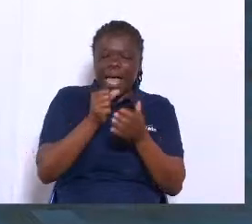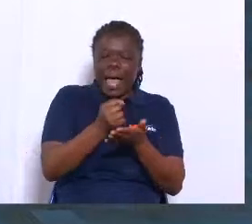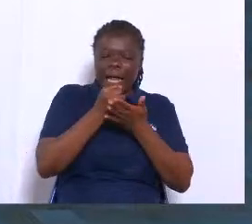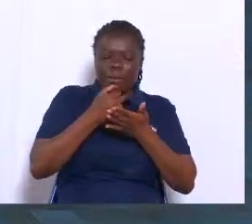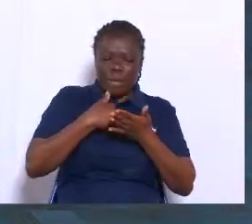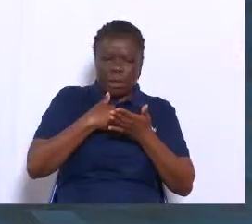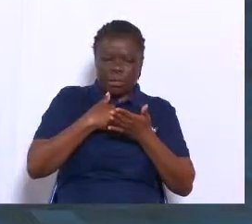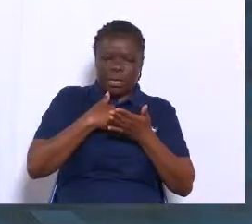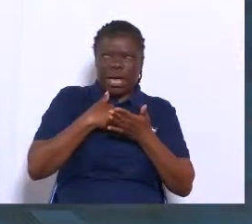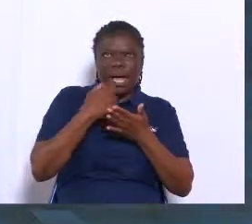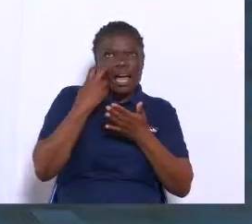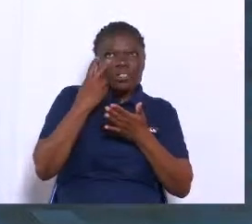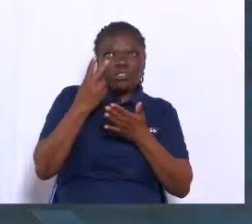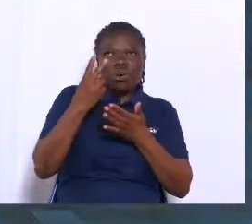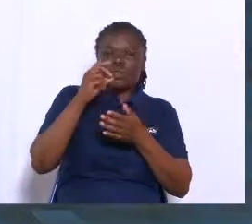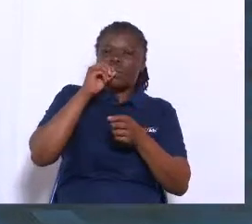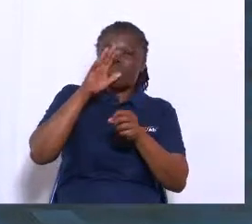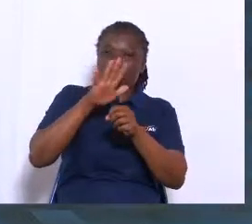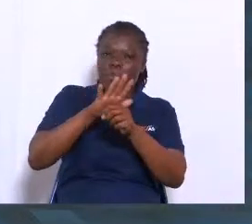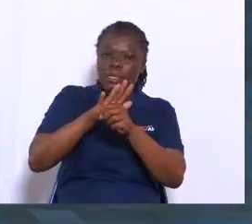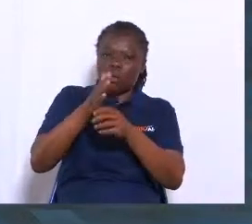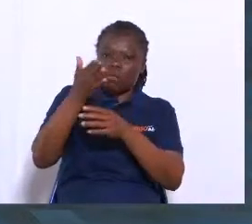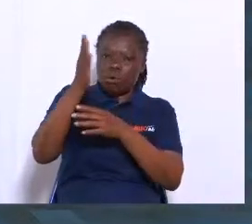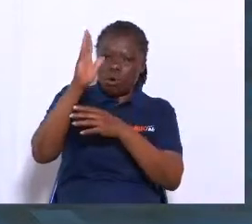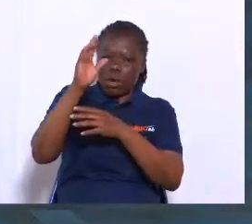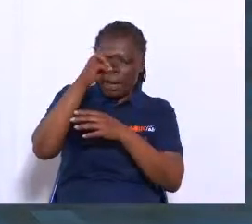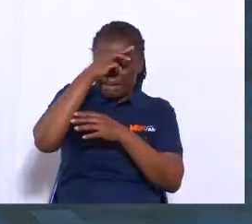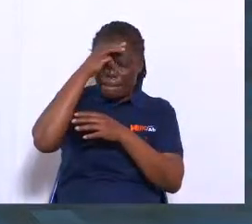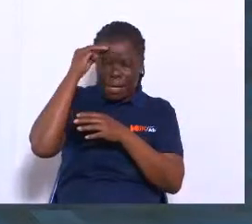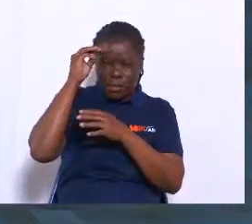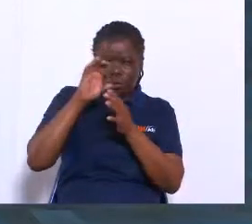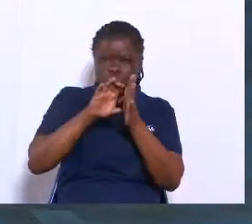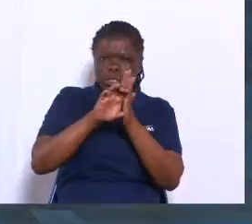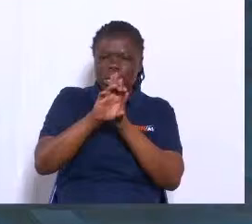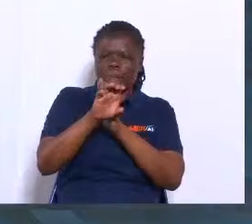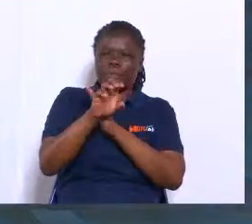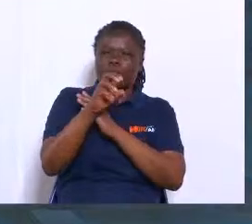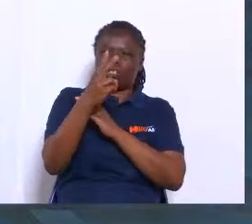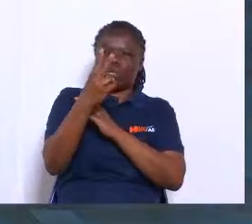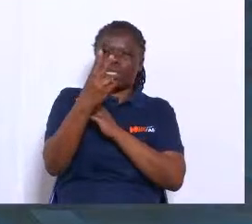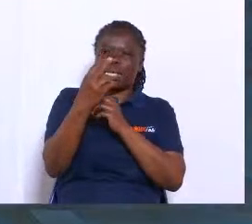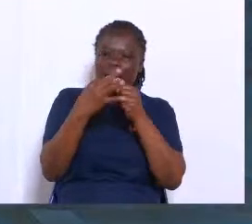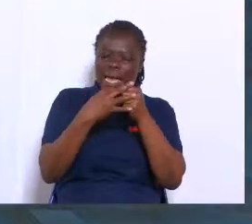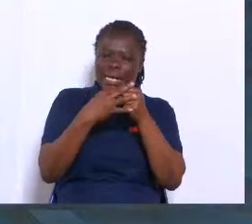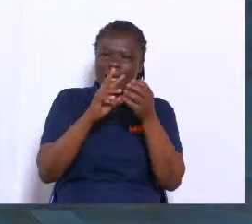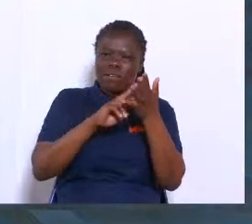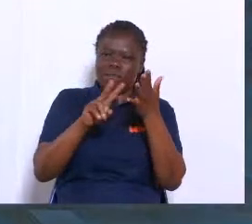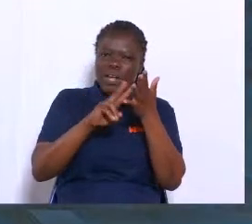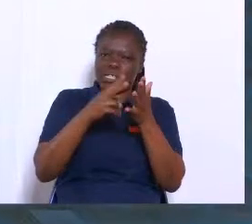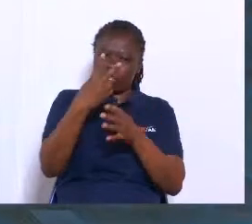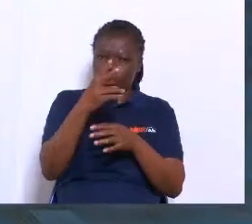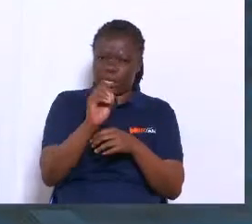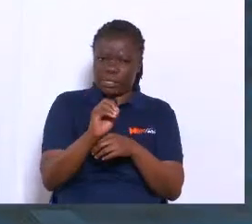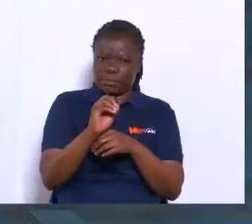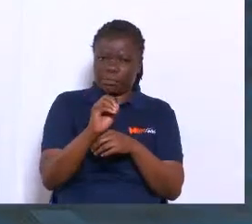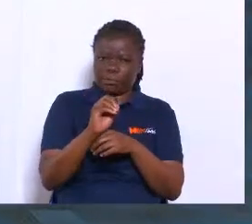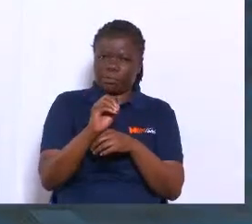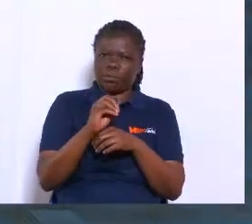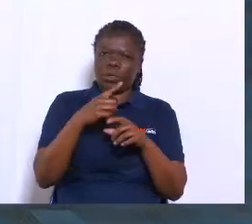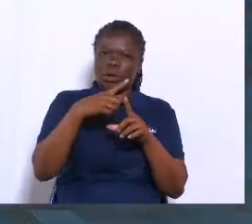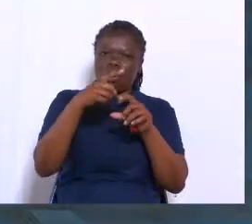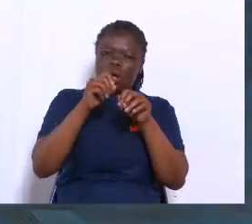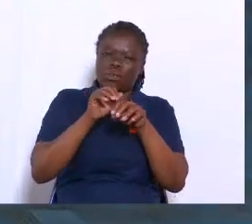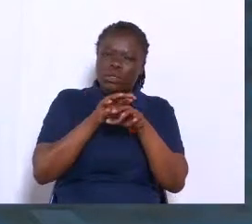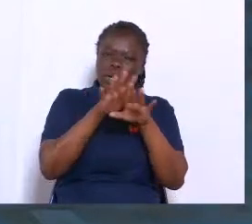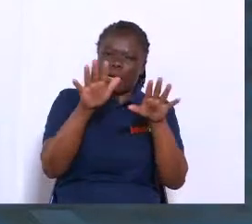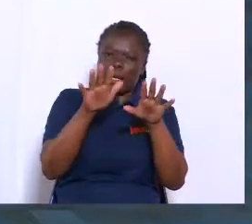of God. Matthew 28, 20. Lo, I'm with you always, even to the ends of the earth.